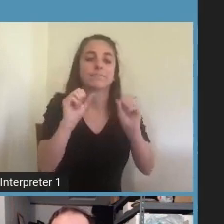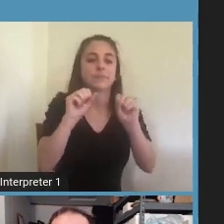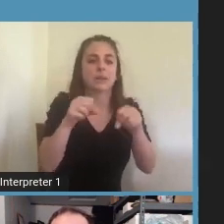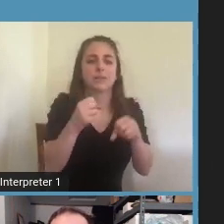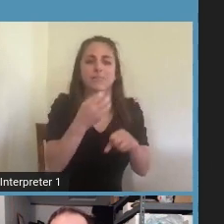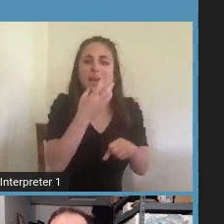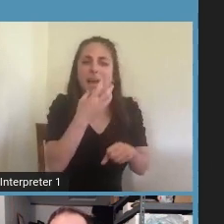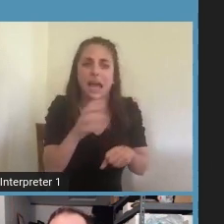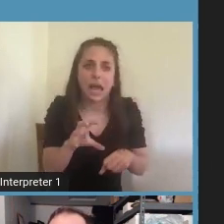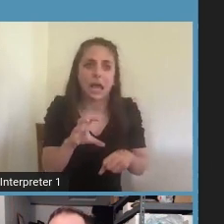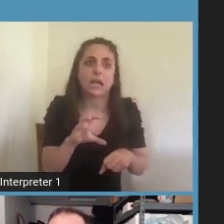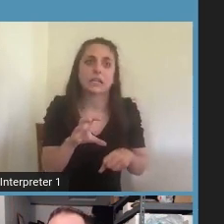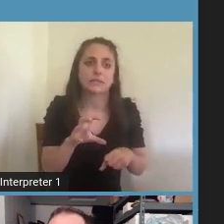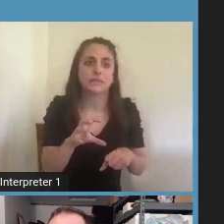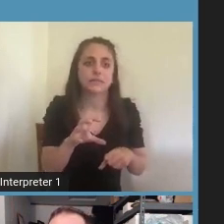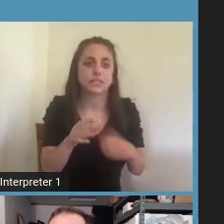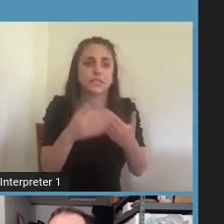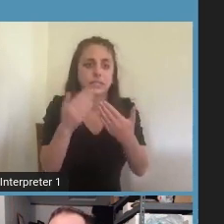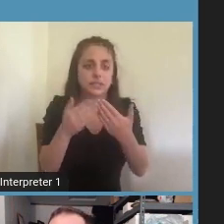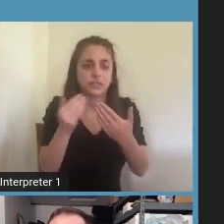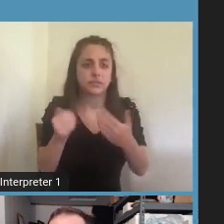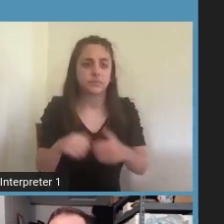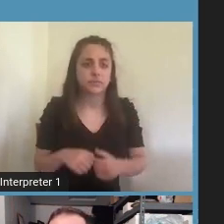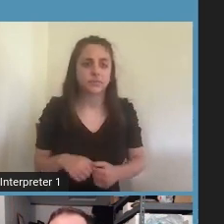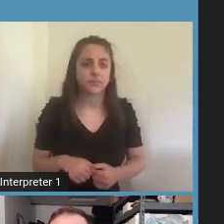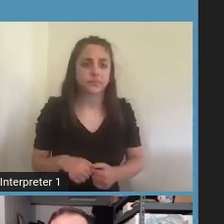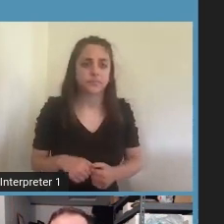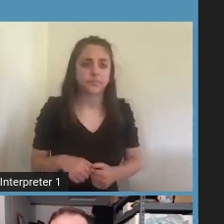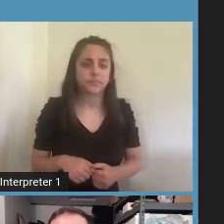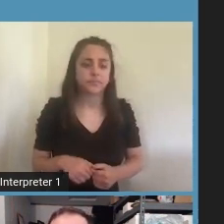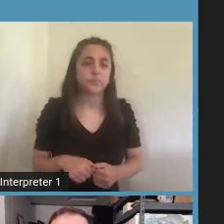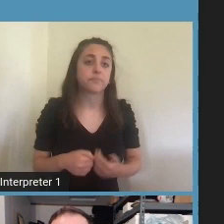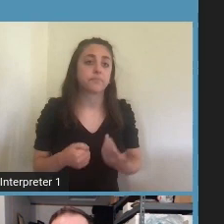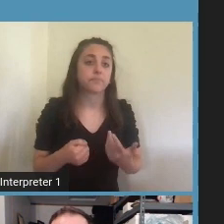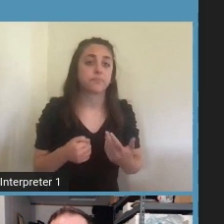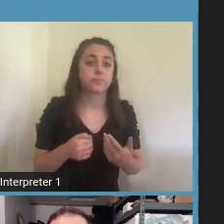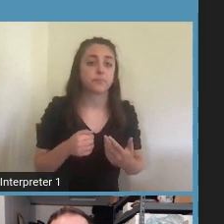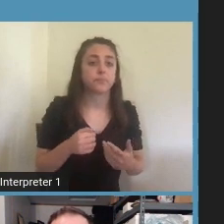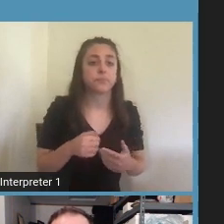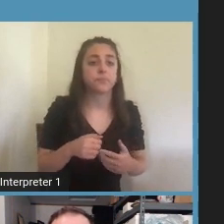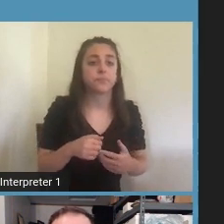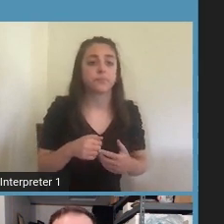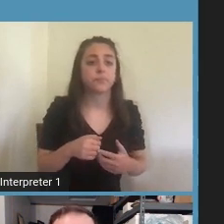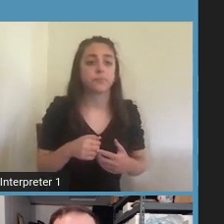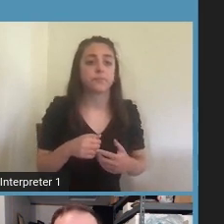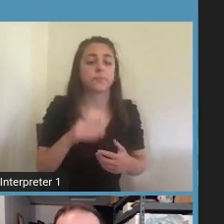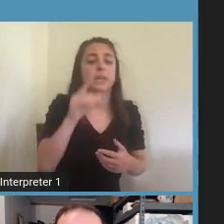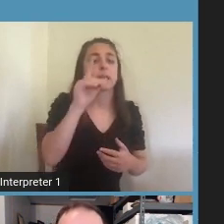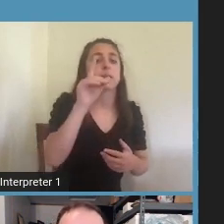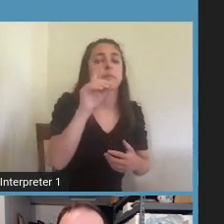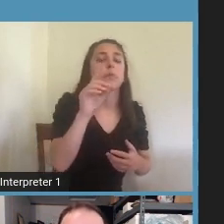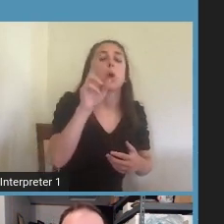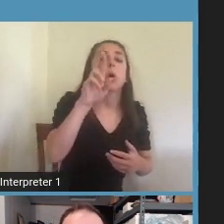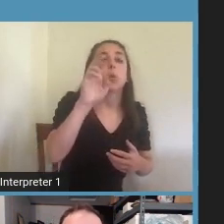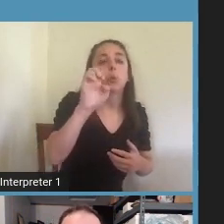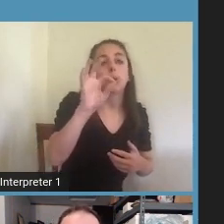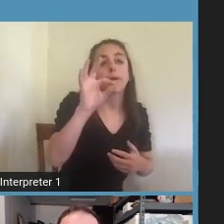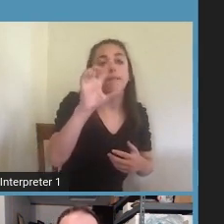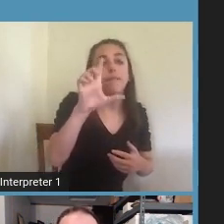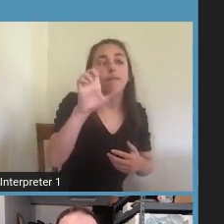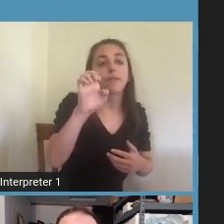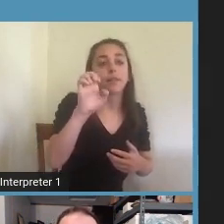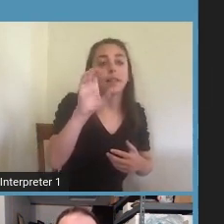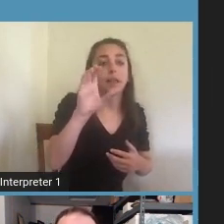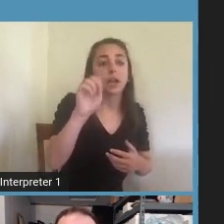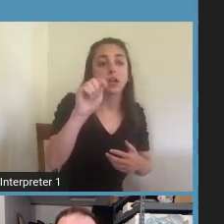But I really do also like using not deflectors, reflectors. So